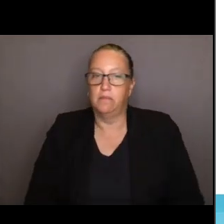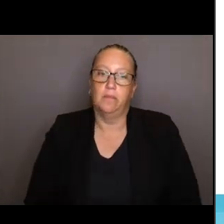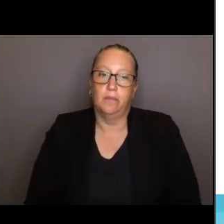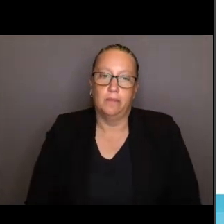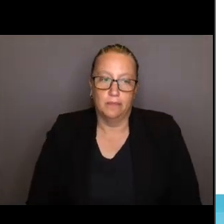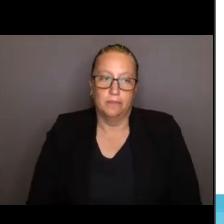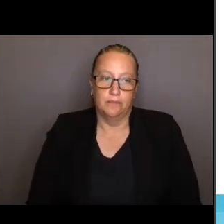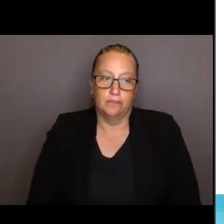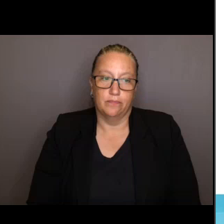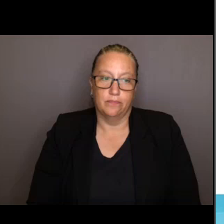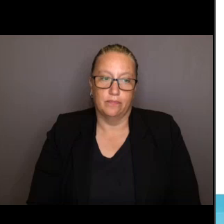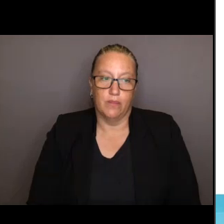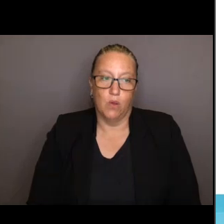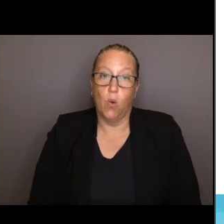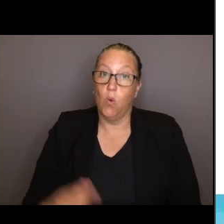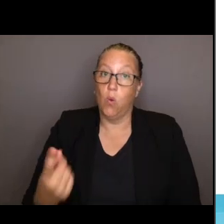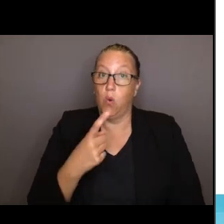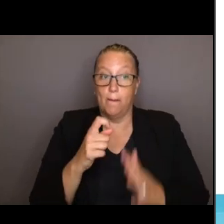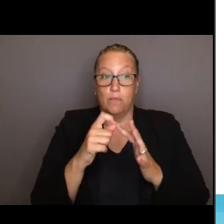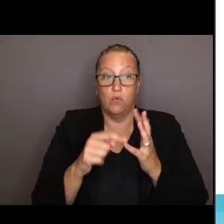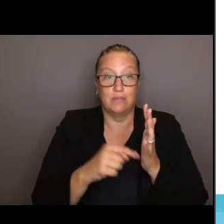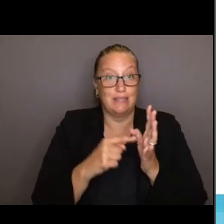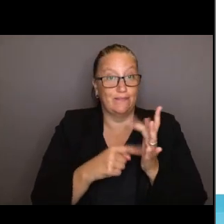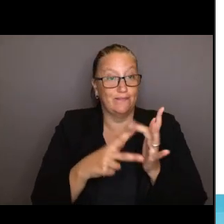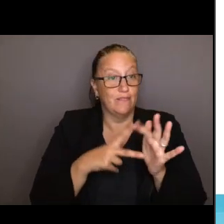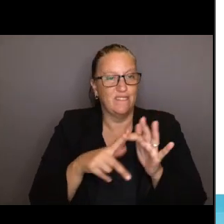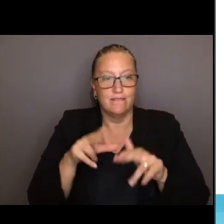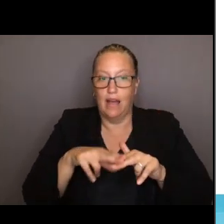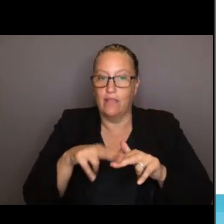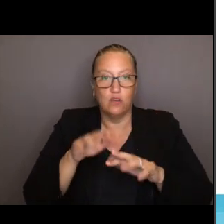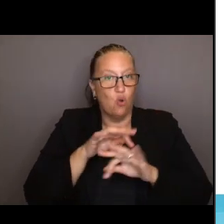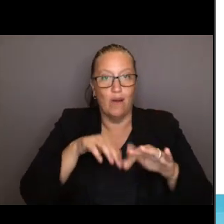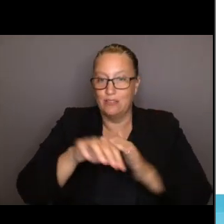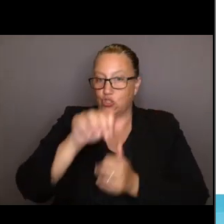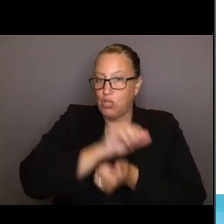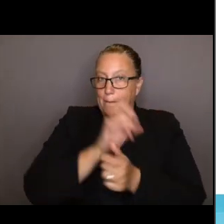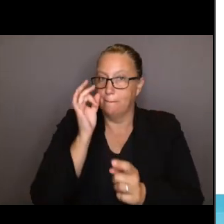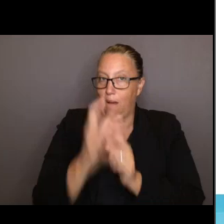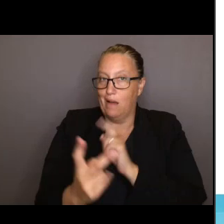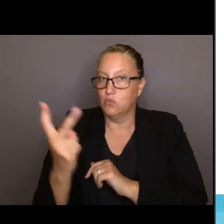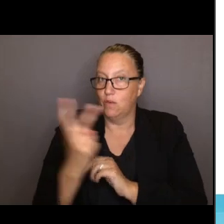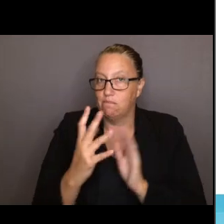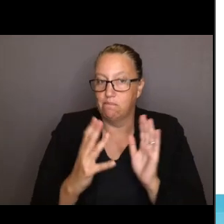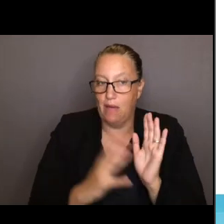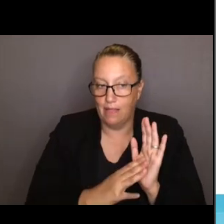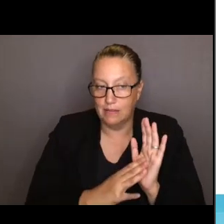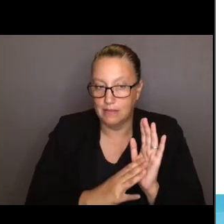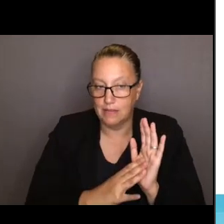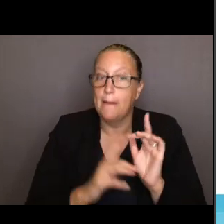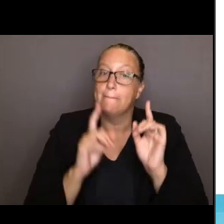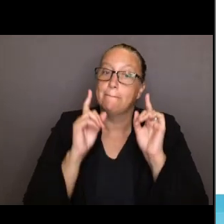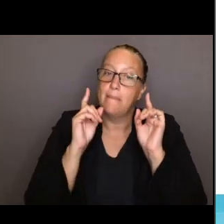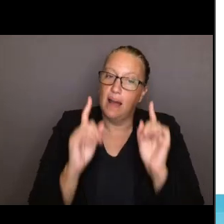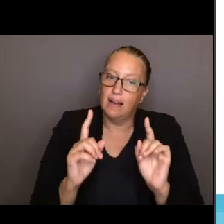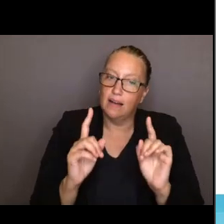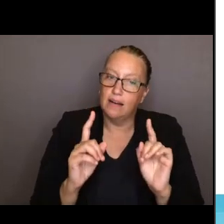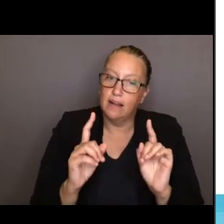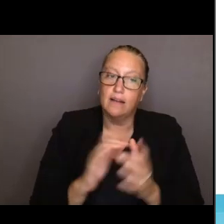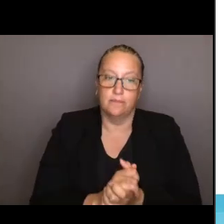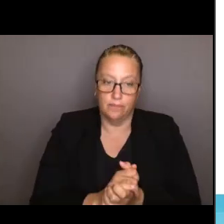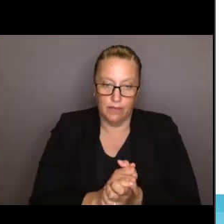The putative father is not serving a jail sentence exceeding 12 months unless it excludes the other person